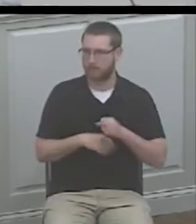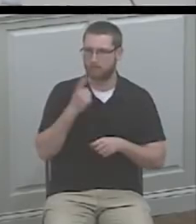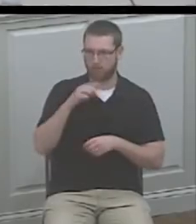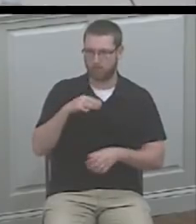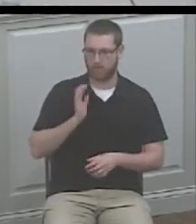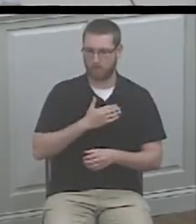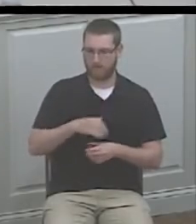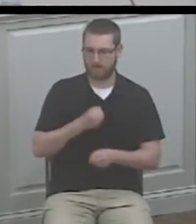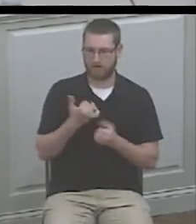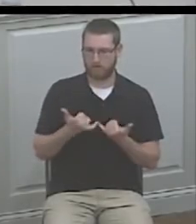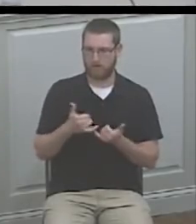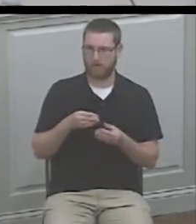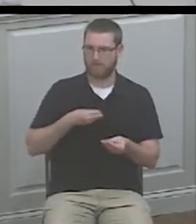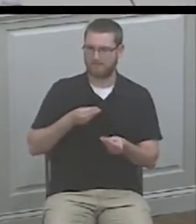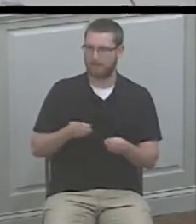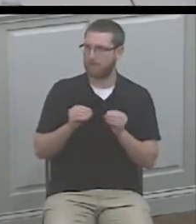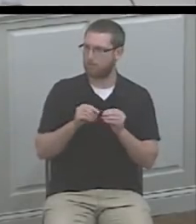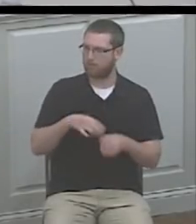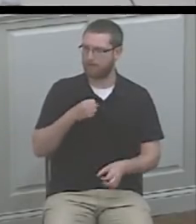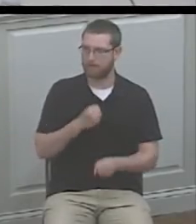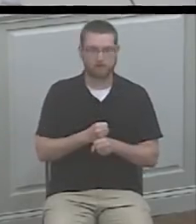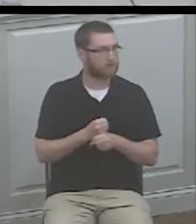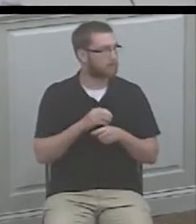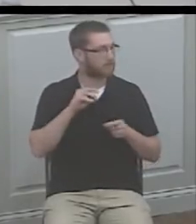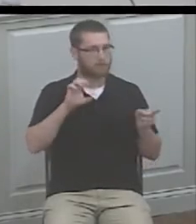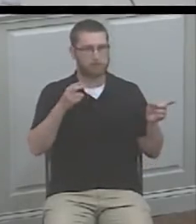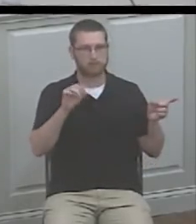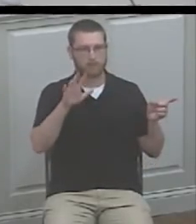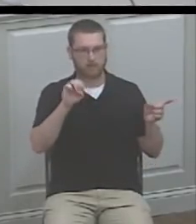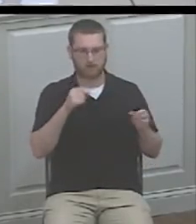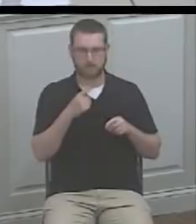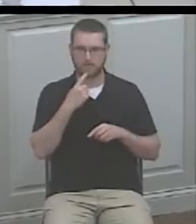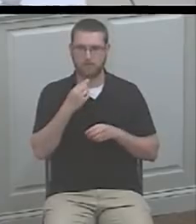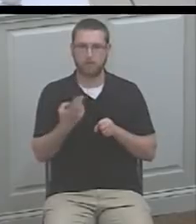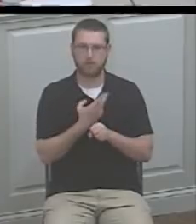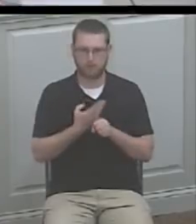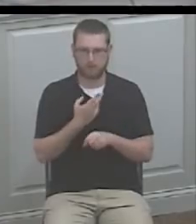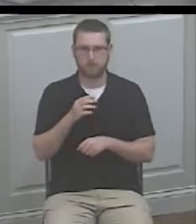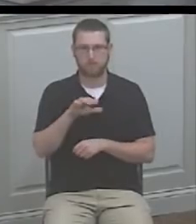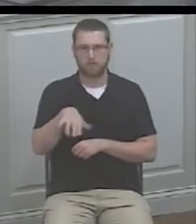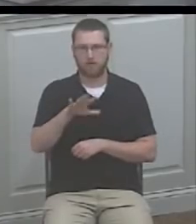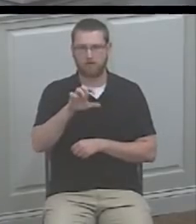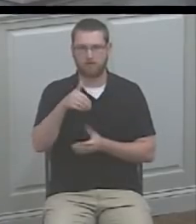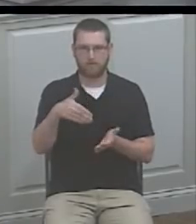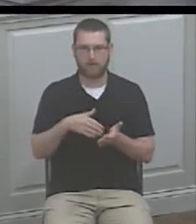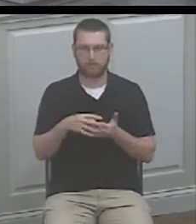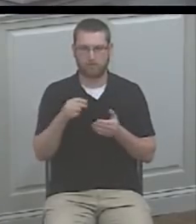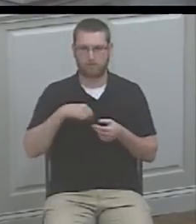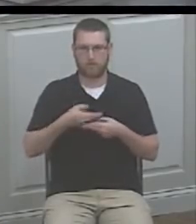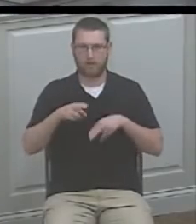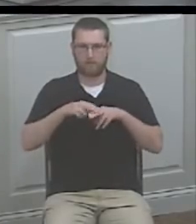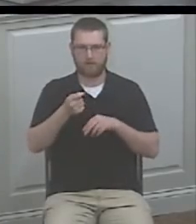in. We're spending a little more than that this year. We used money from the general fund to supplement that. We're spending around $500,000, and then we upped that just a